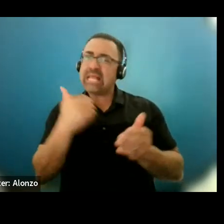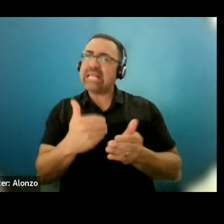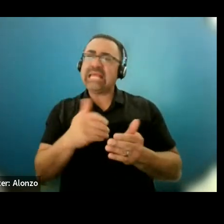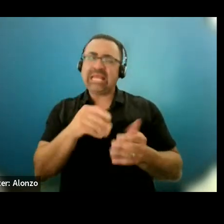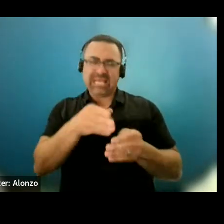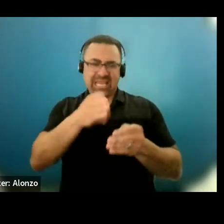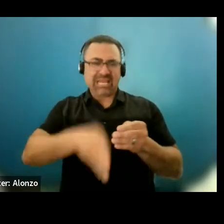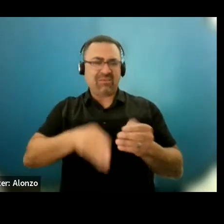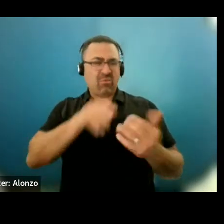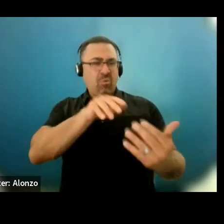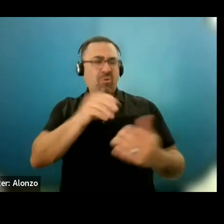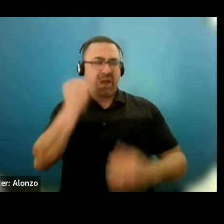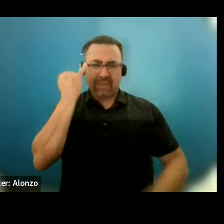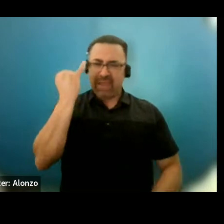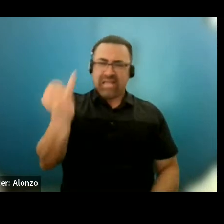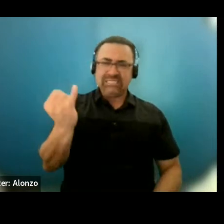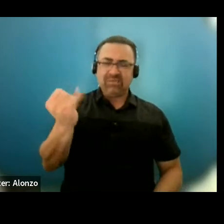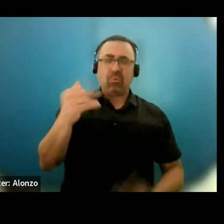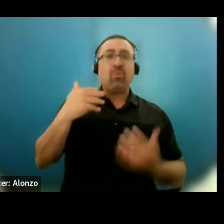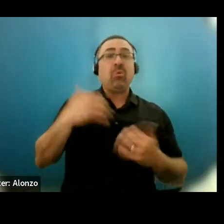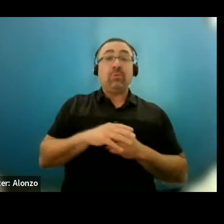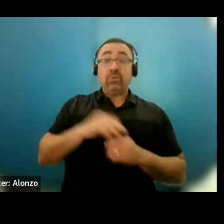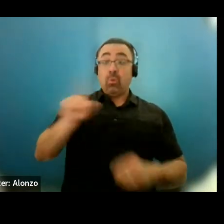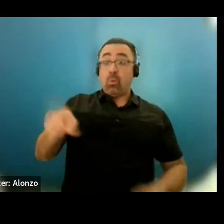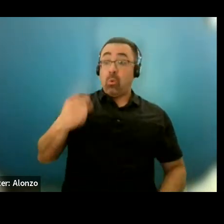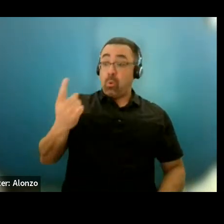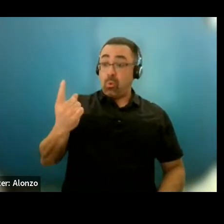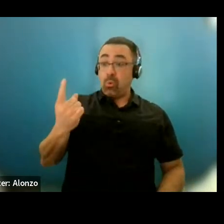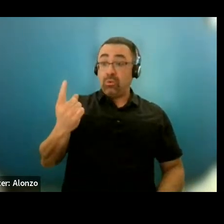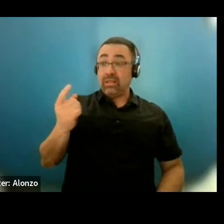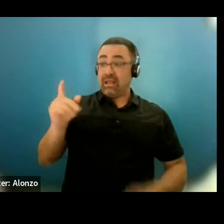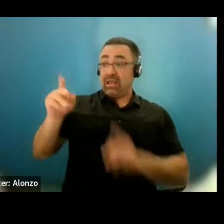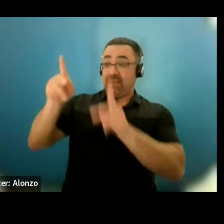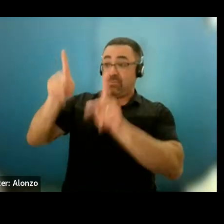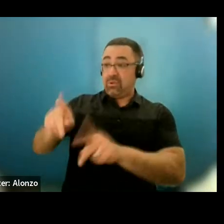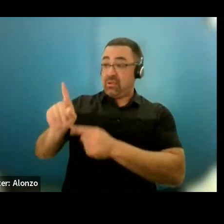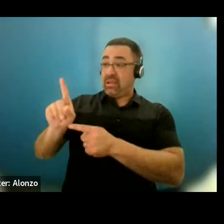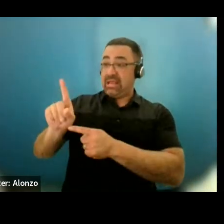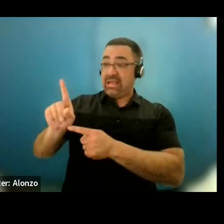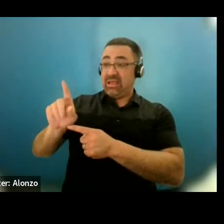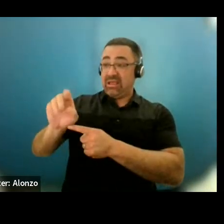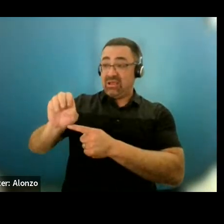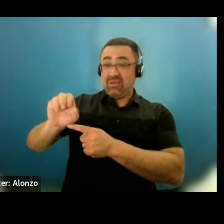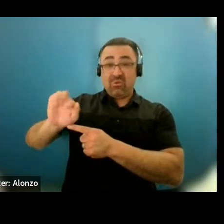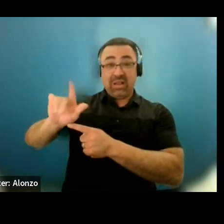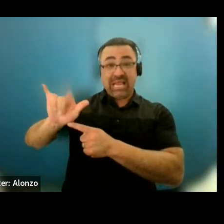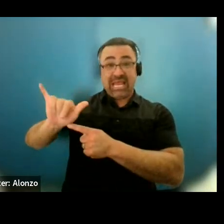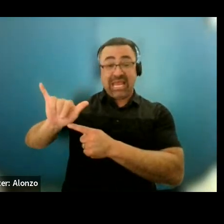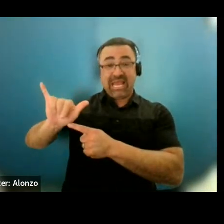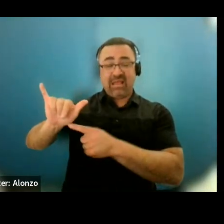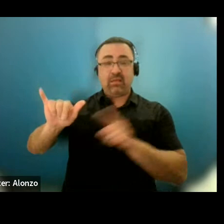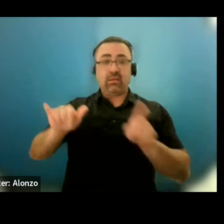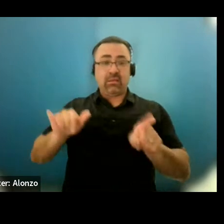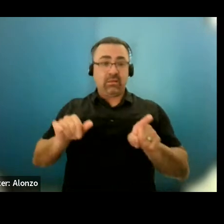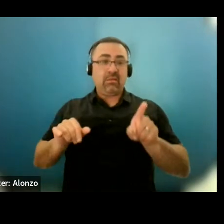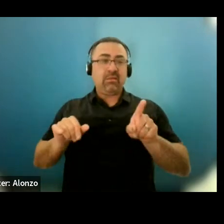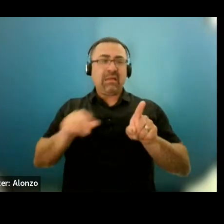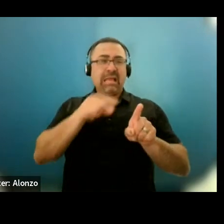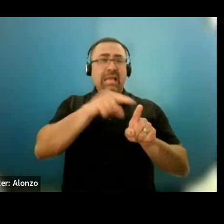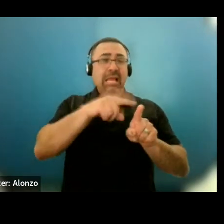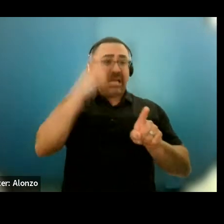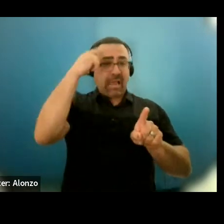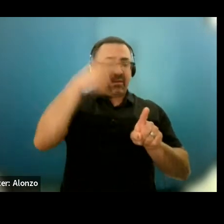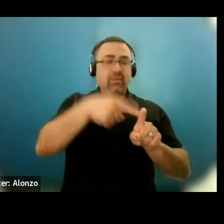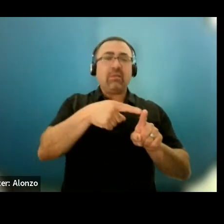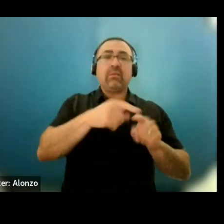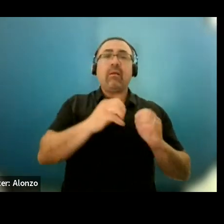And here's the thing. The only thing between him and the Capitol was this tiny little fort called Fort Stevens.